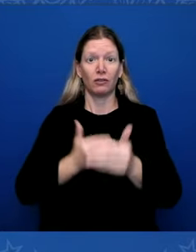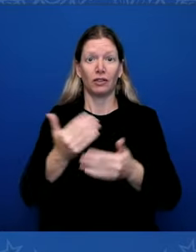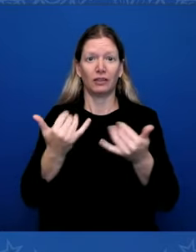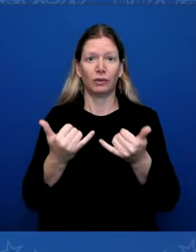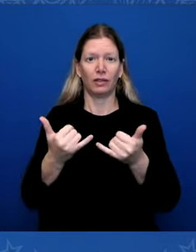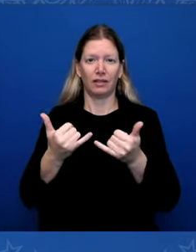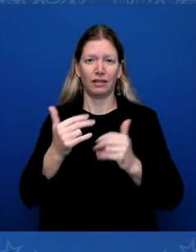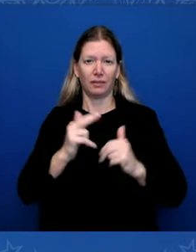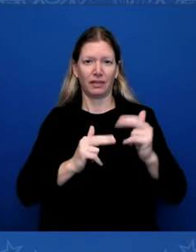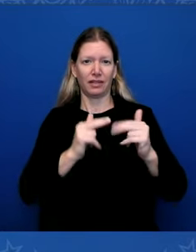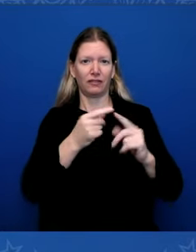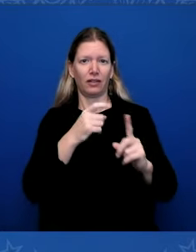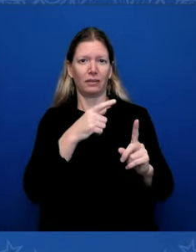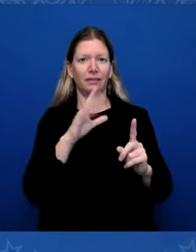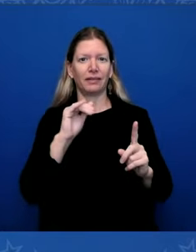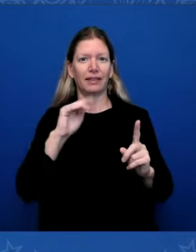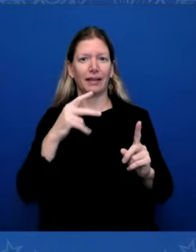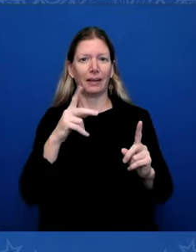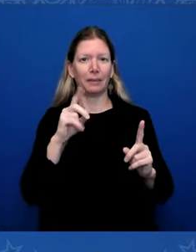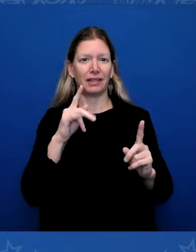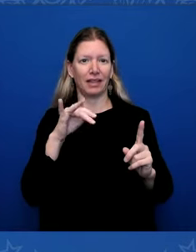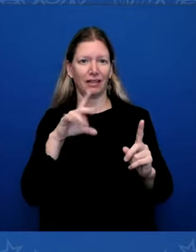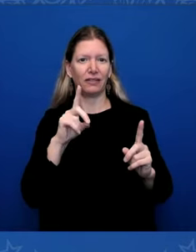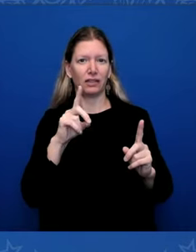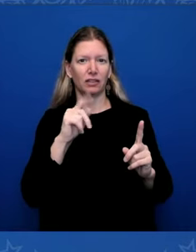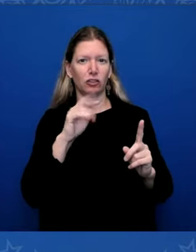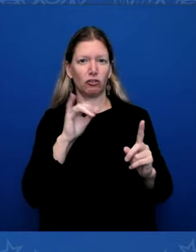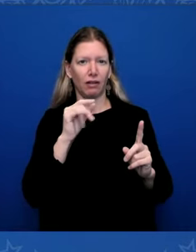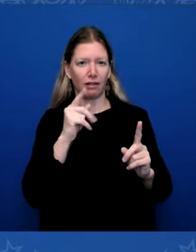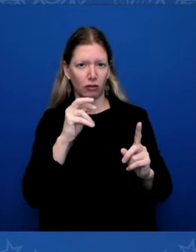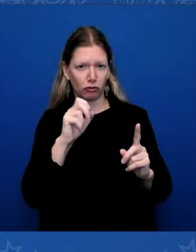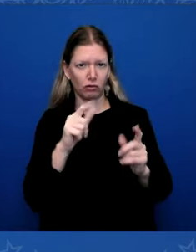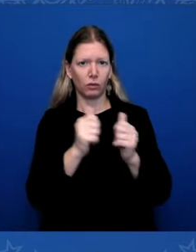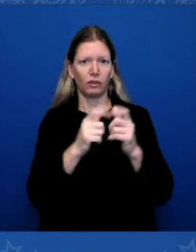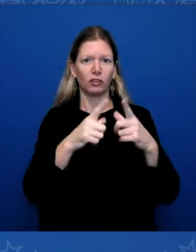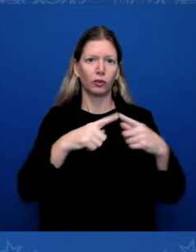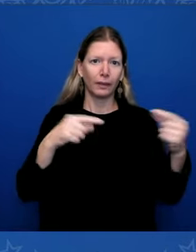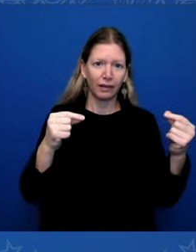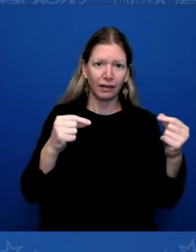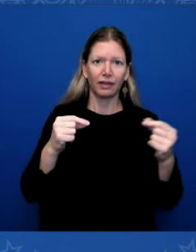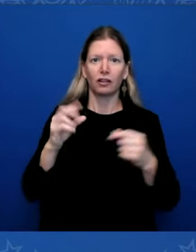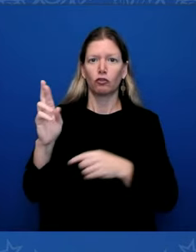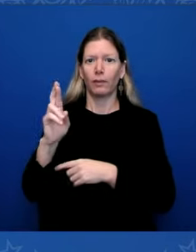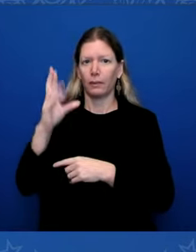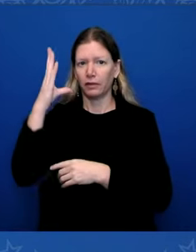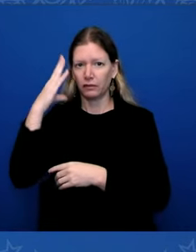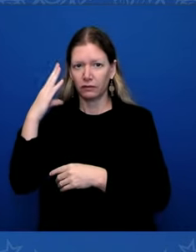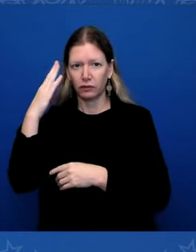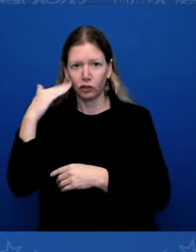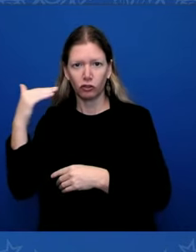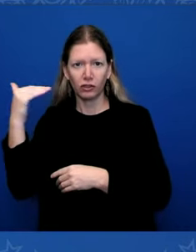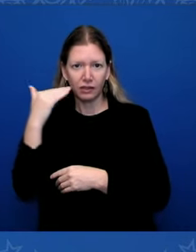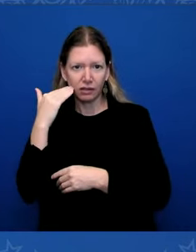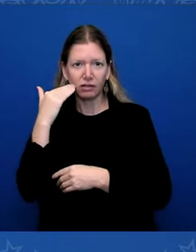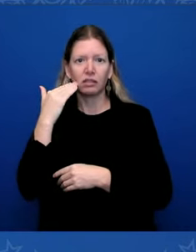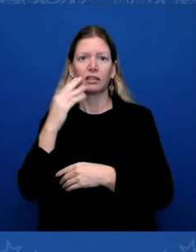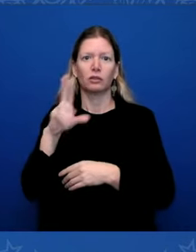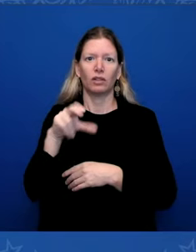States. Comprehensive Strategic Partnership the United States launched with ASEAN last year, and the